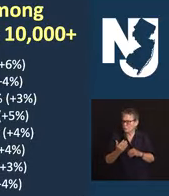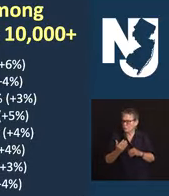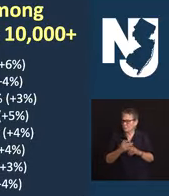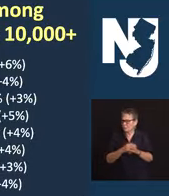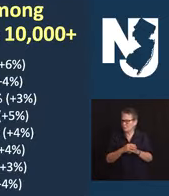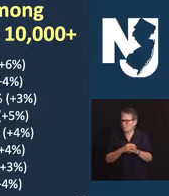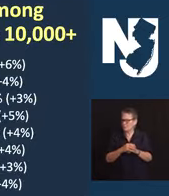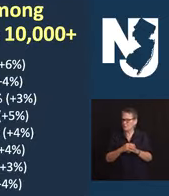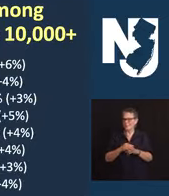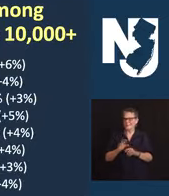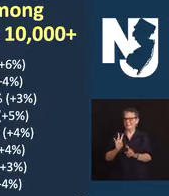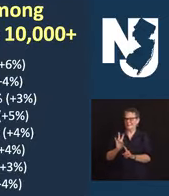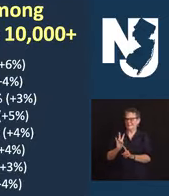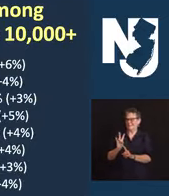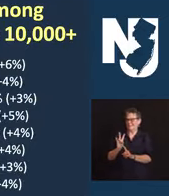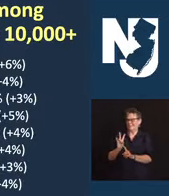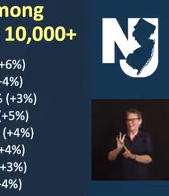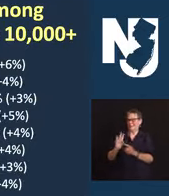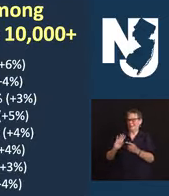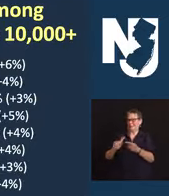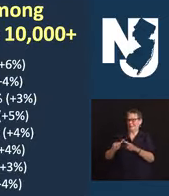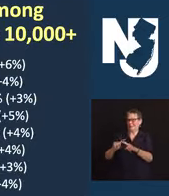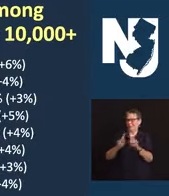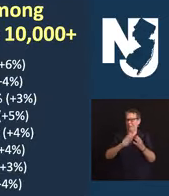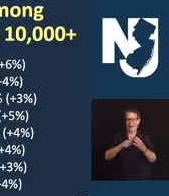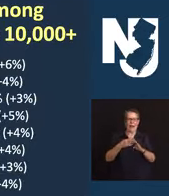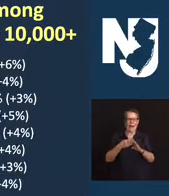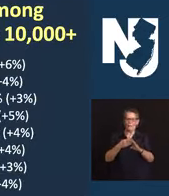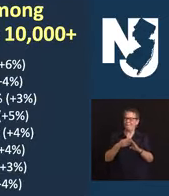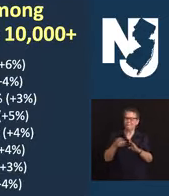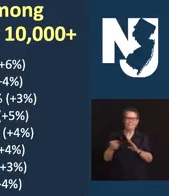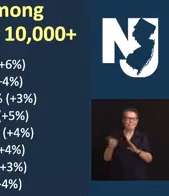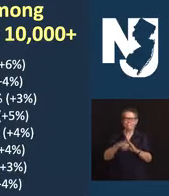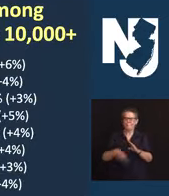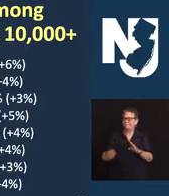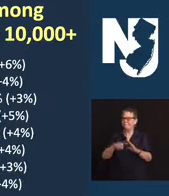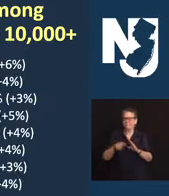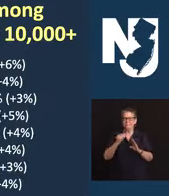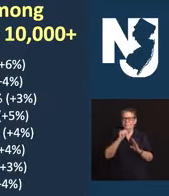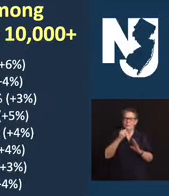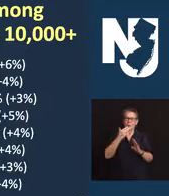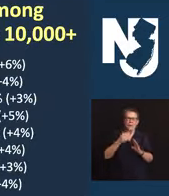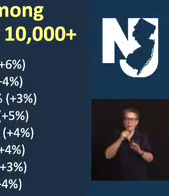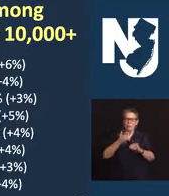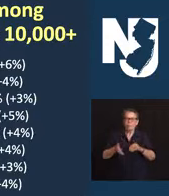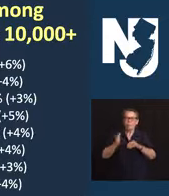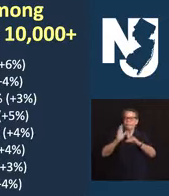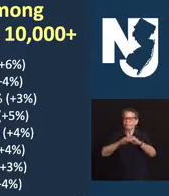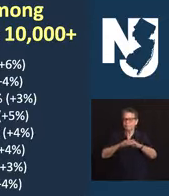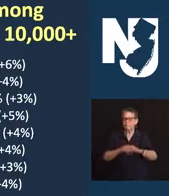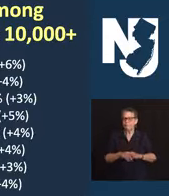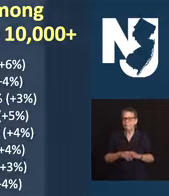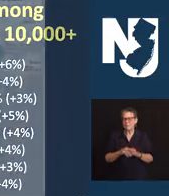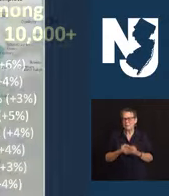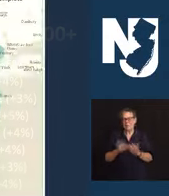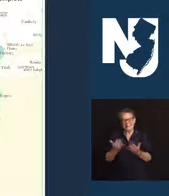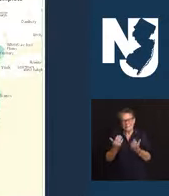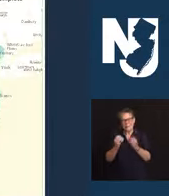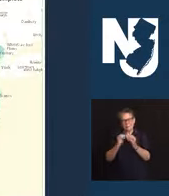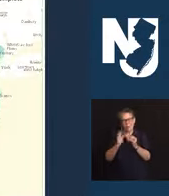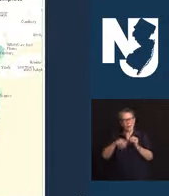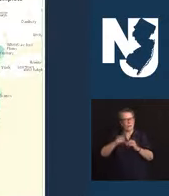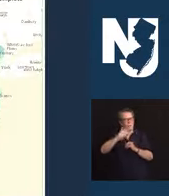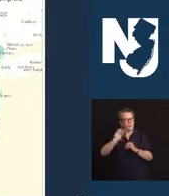Fairview, Garfield, Newark, Orange, Passaic, and Plainfield, have now each crested 40%. Moreover, we are